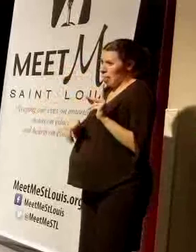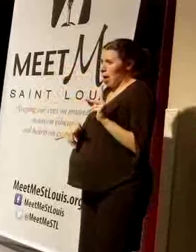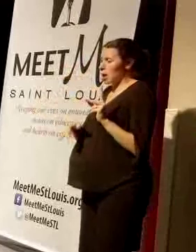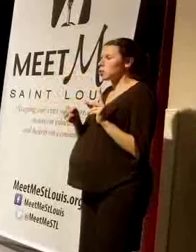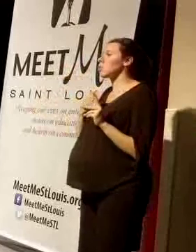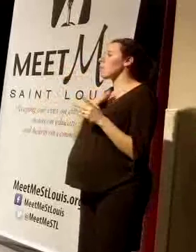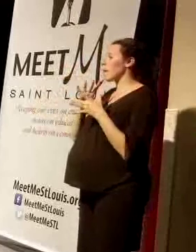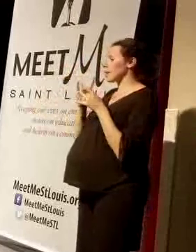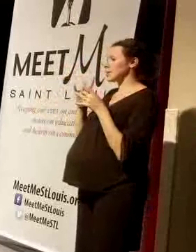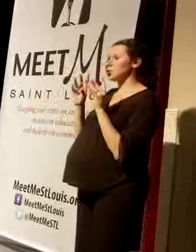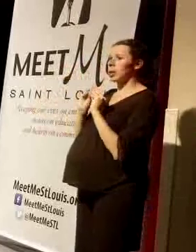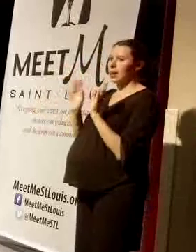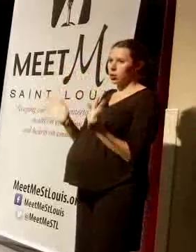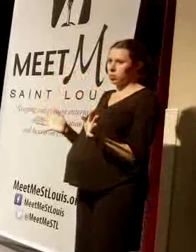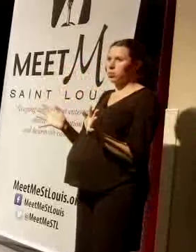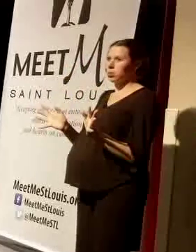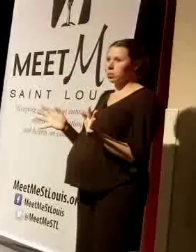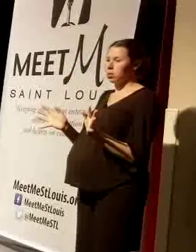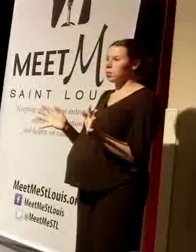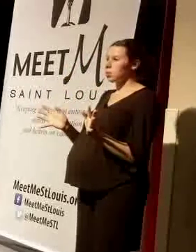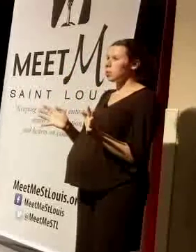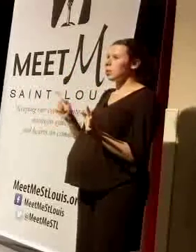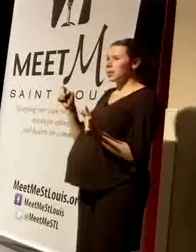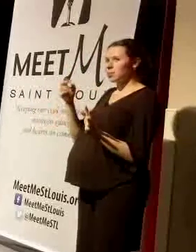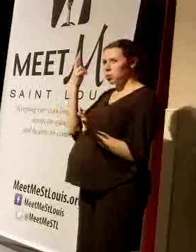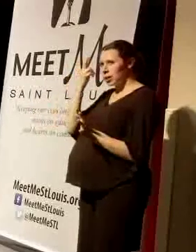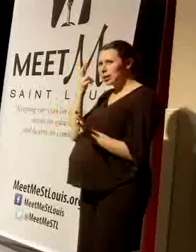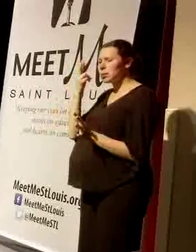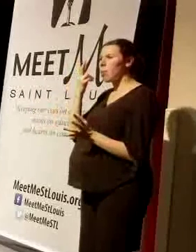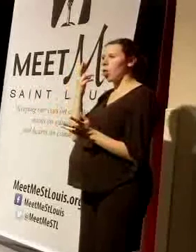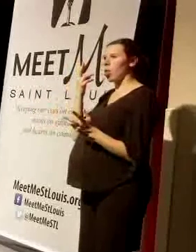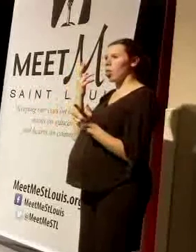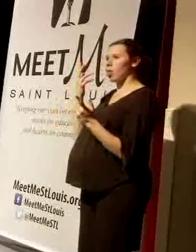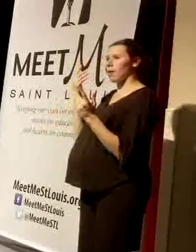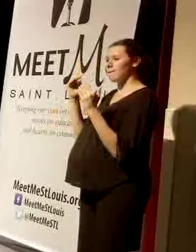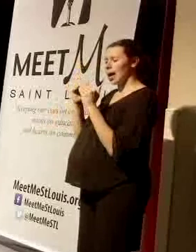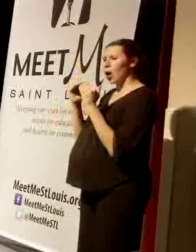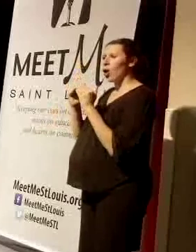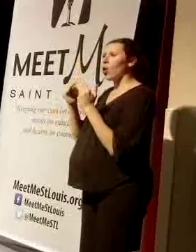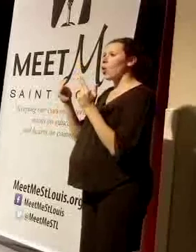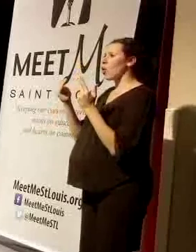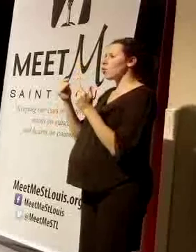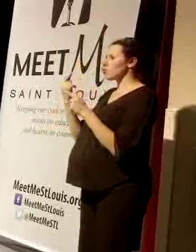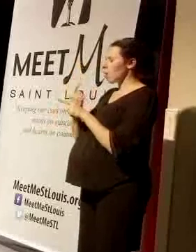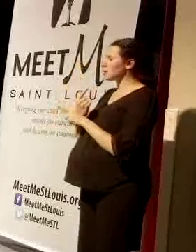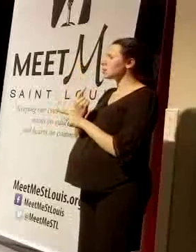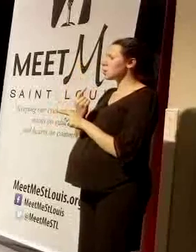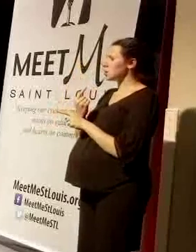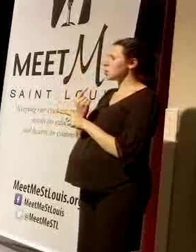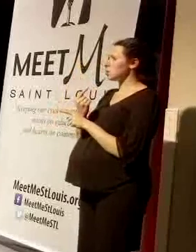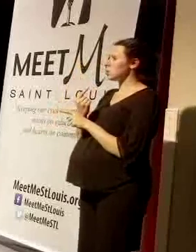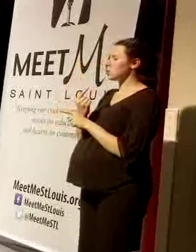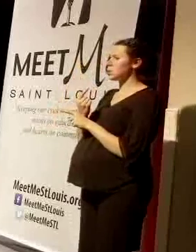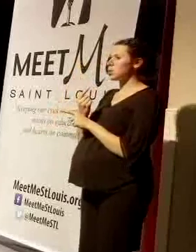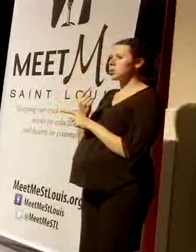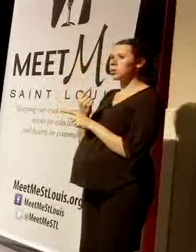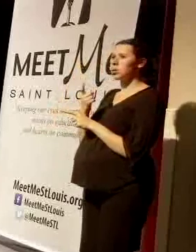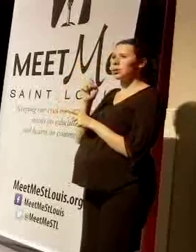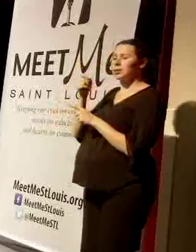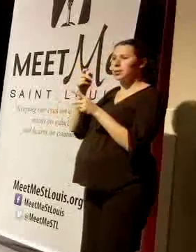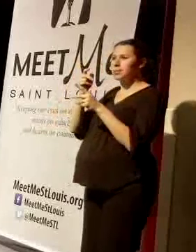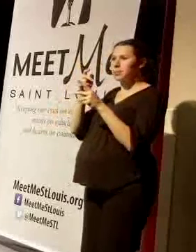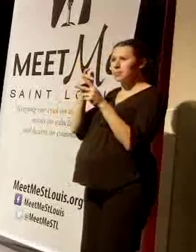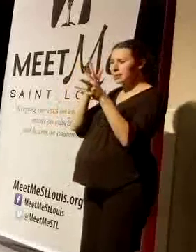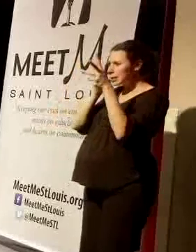to everybody. Let's just be reasonable. Let's be fair with each other. Let's be right. Let's listen. Let's hear each other